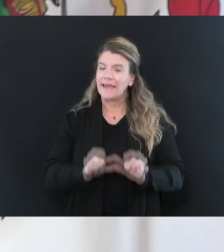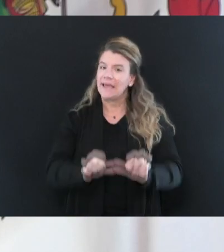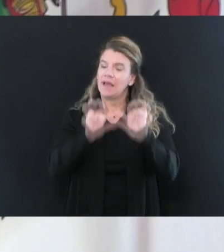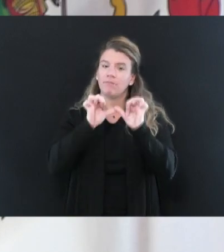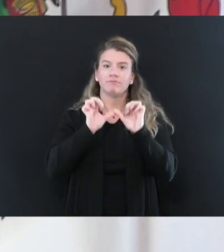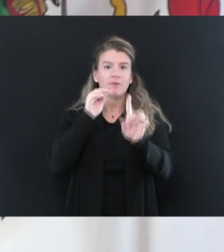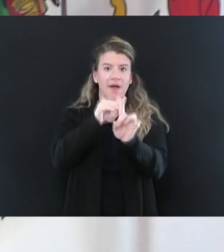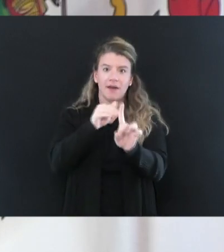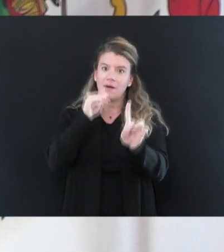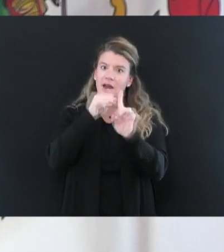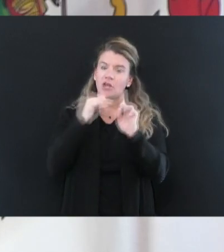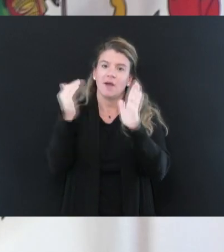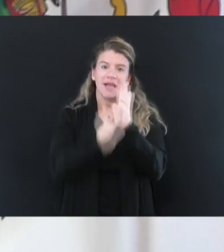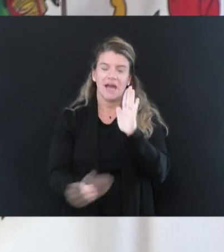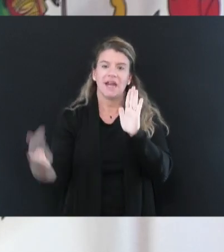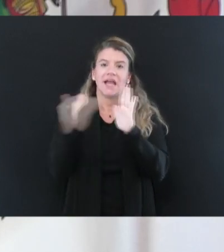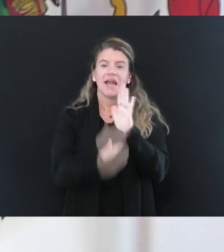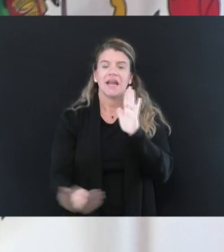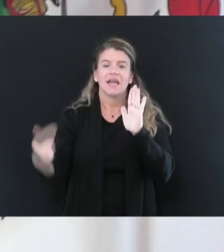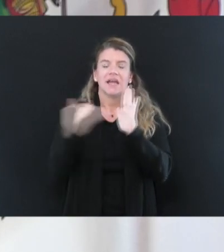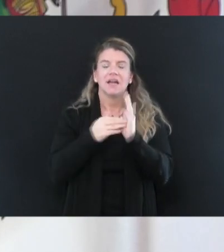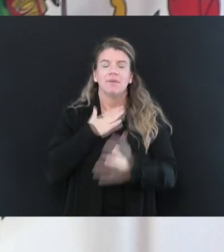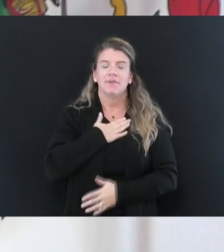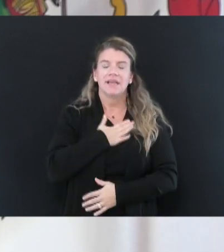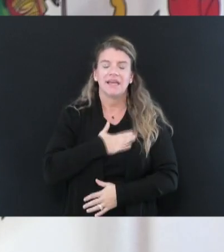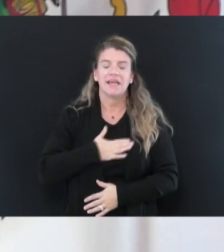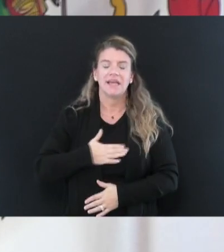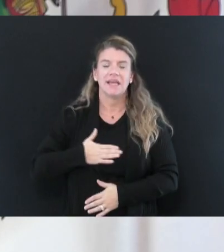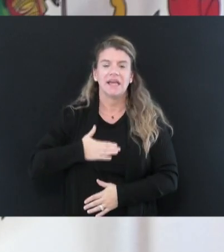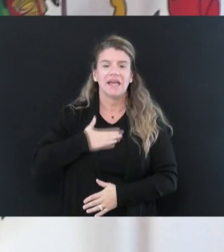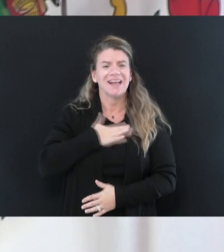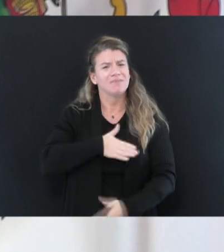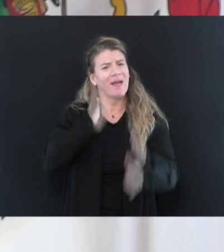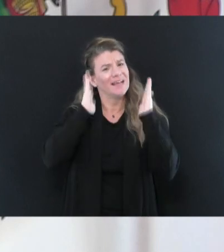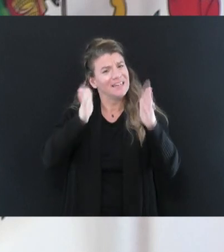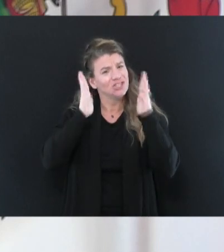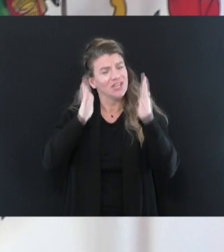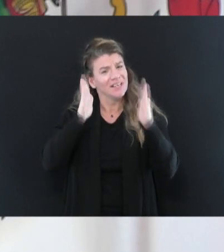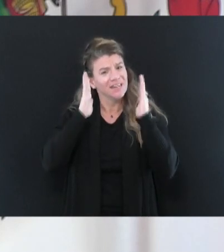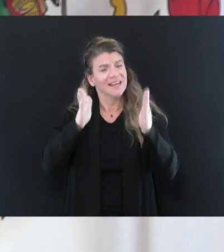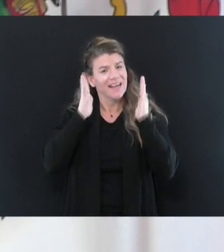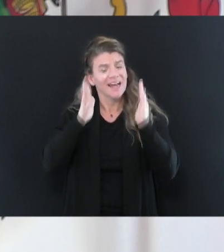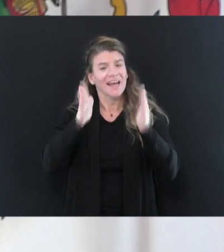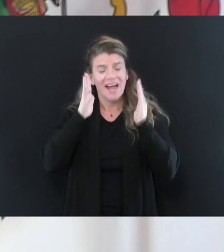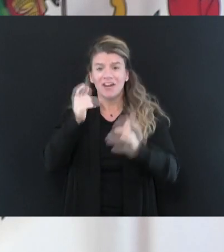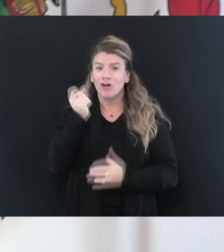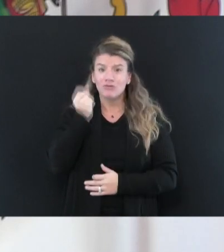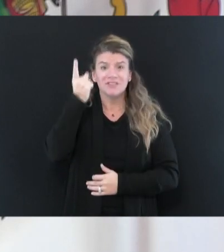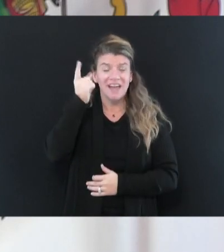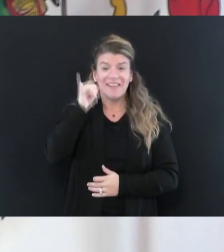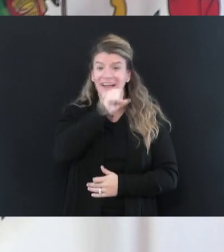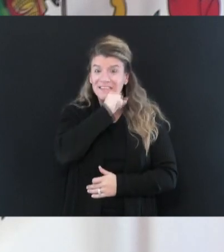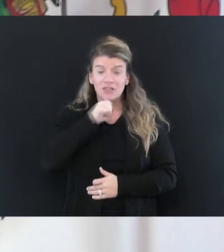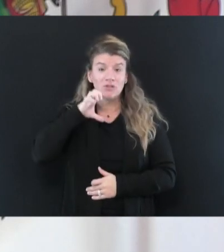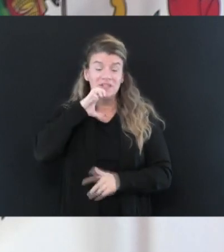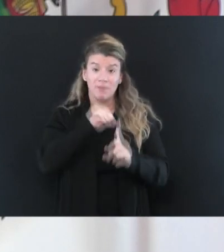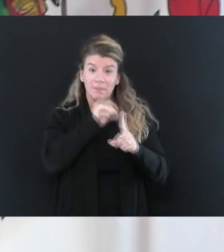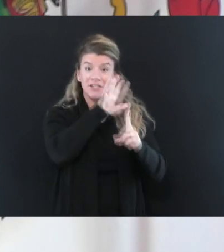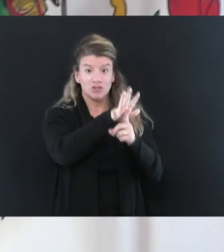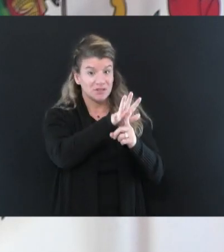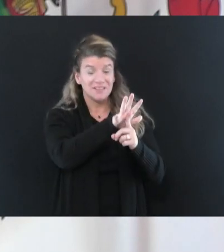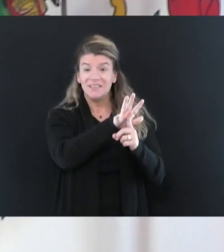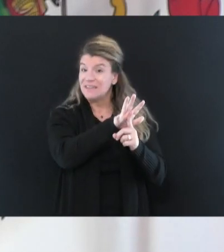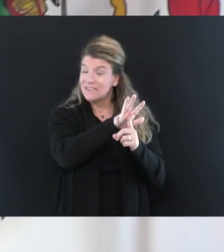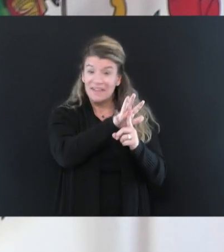over and over and over. Please listen to me, West Virginians, especially the elderly. You know, if